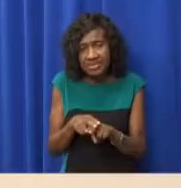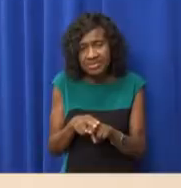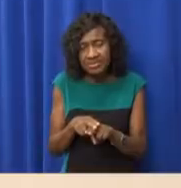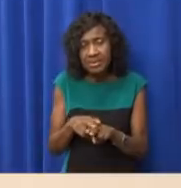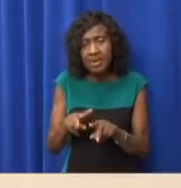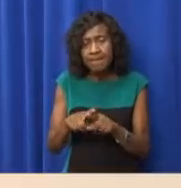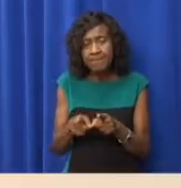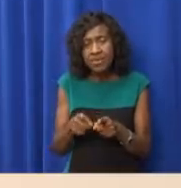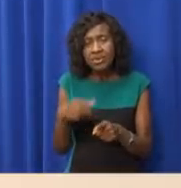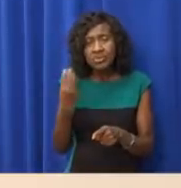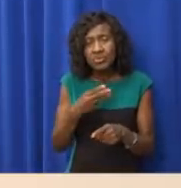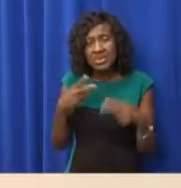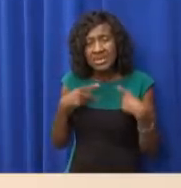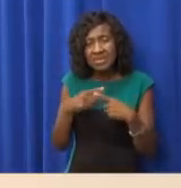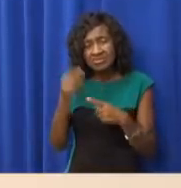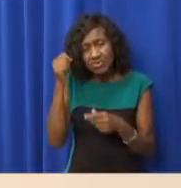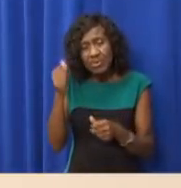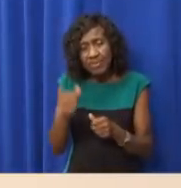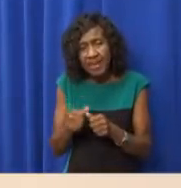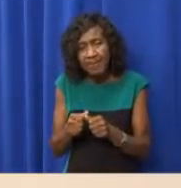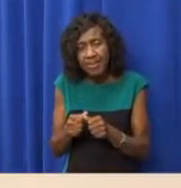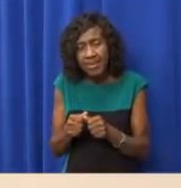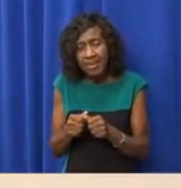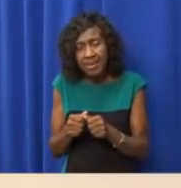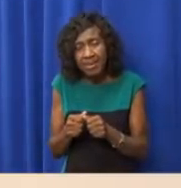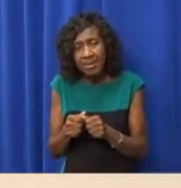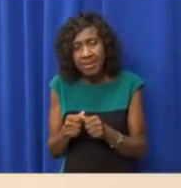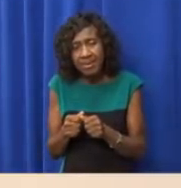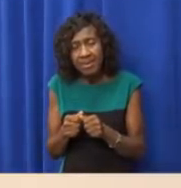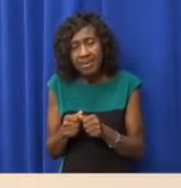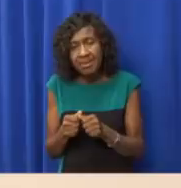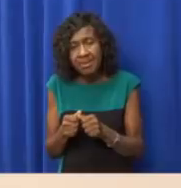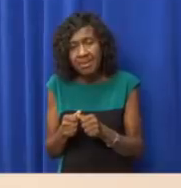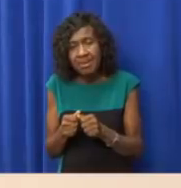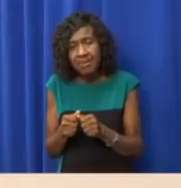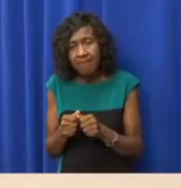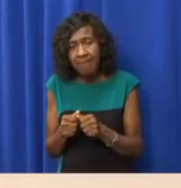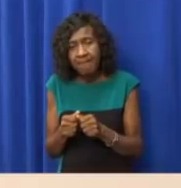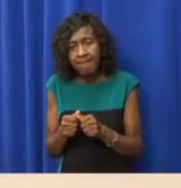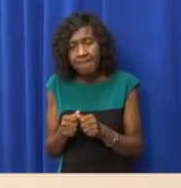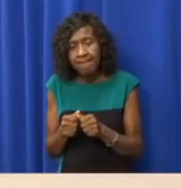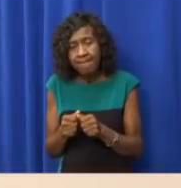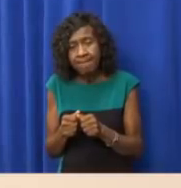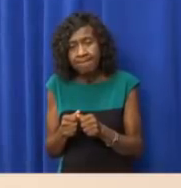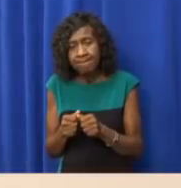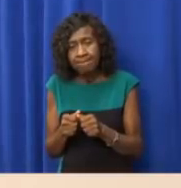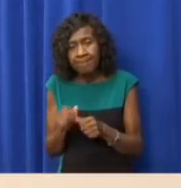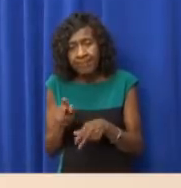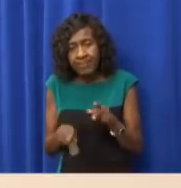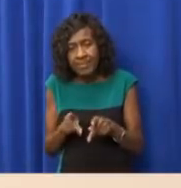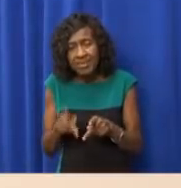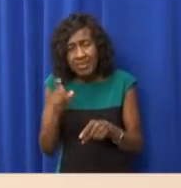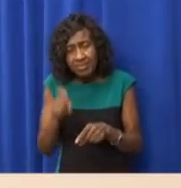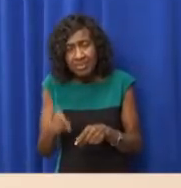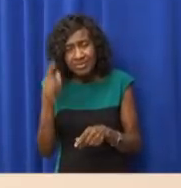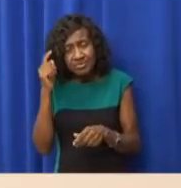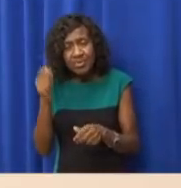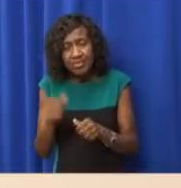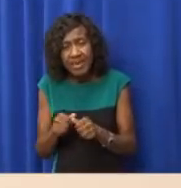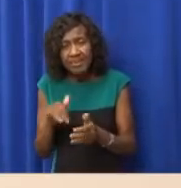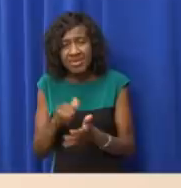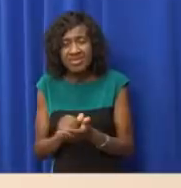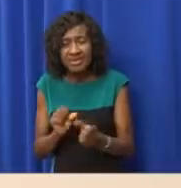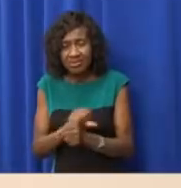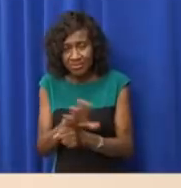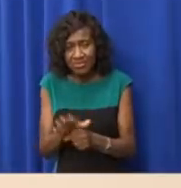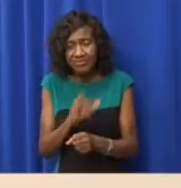to what I keep saying and Dr. Lee keeps saying is that people need to remember that the virus is